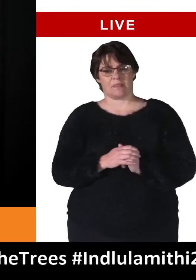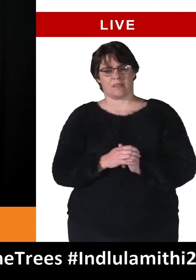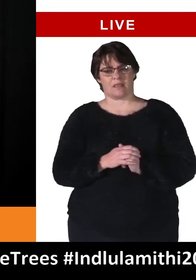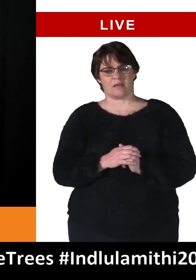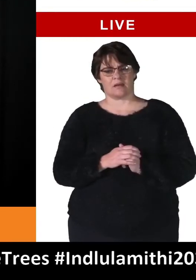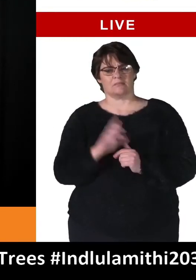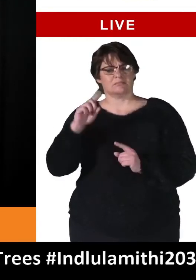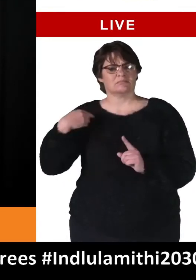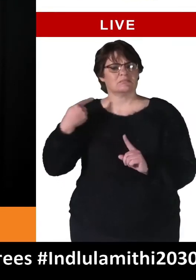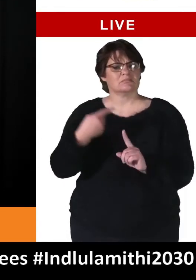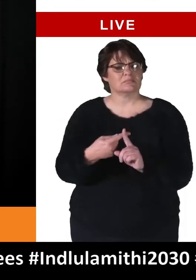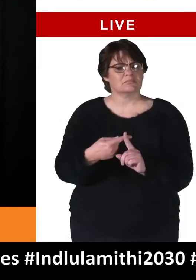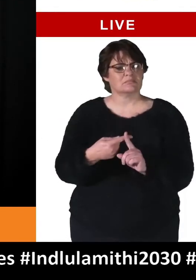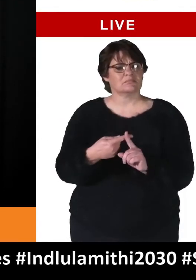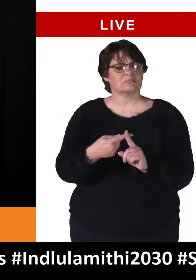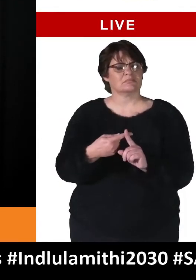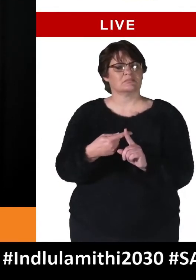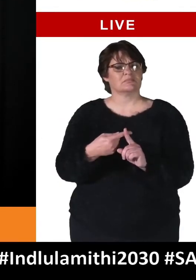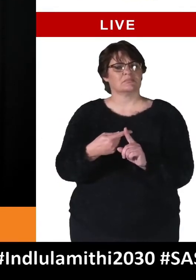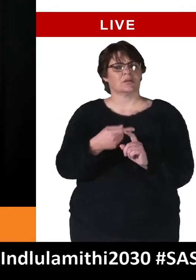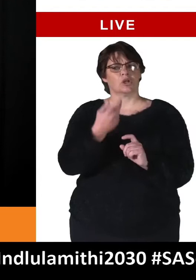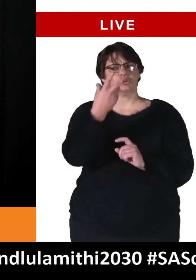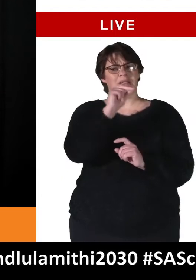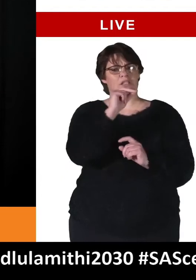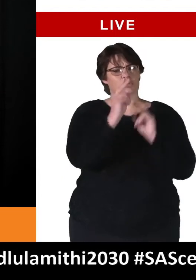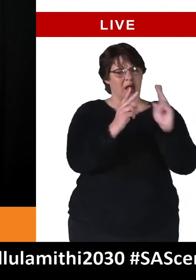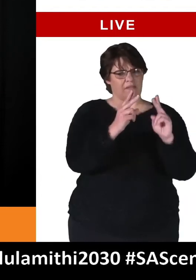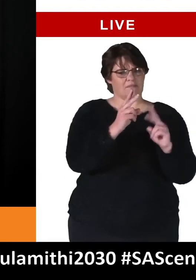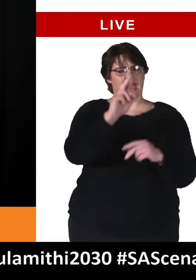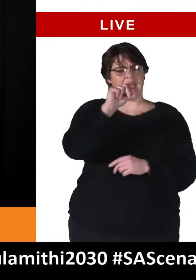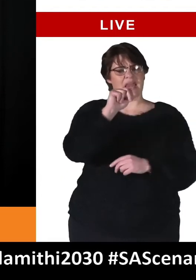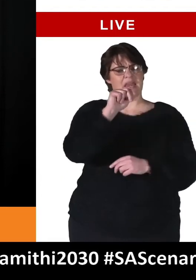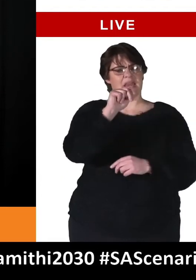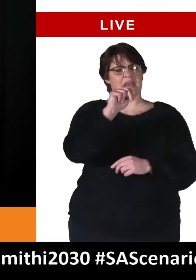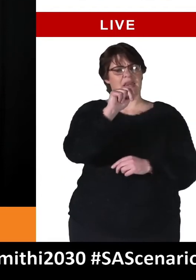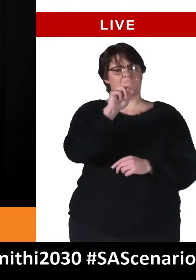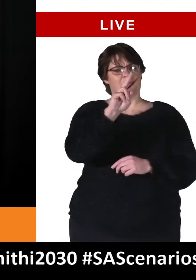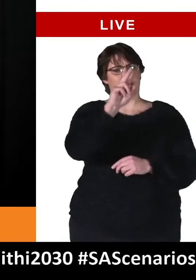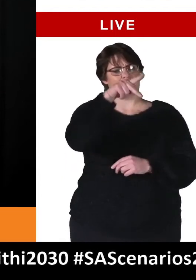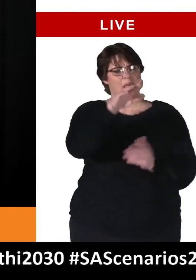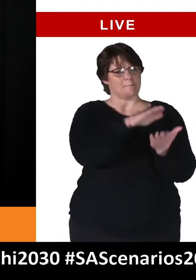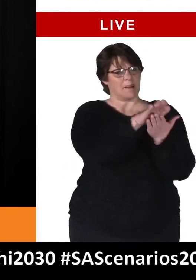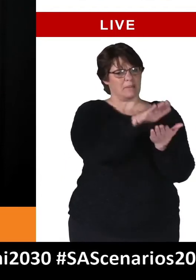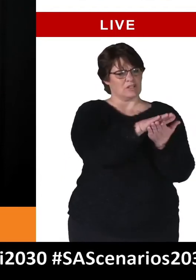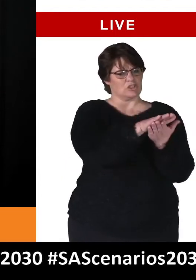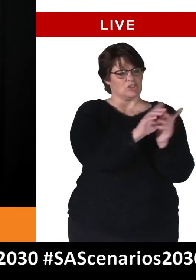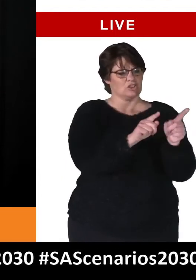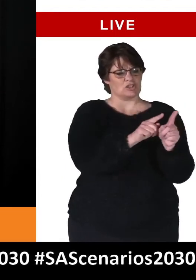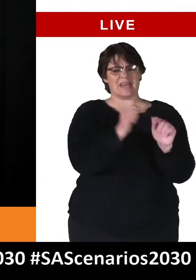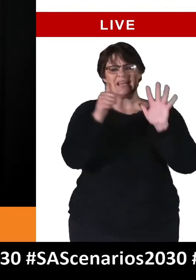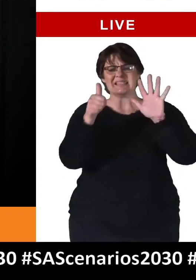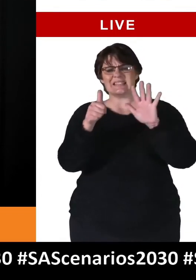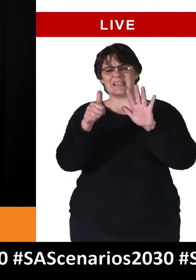changed between 2012, when the NDP was published, and these